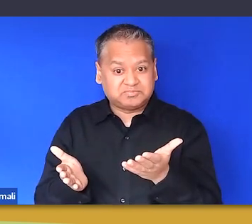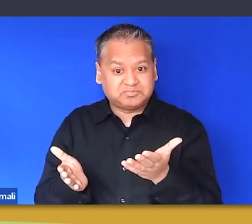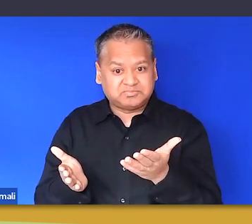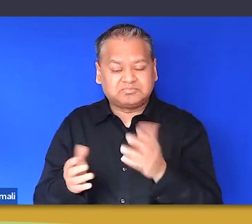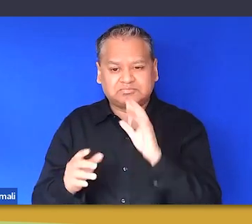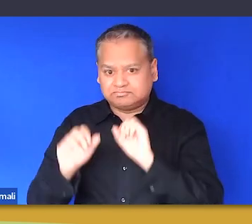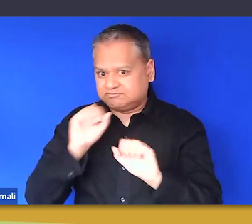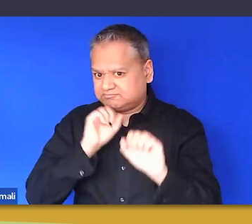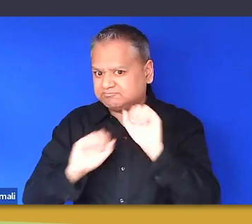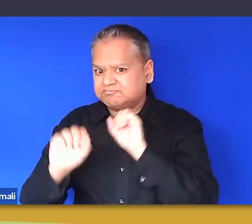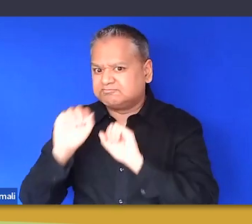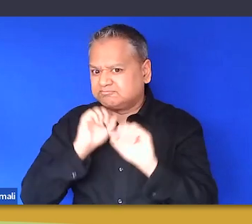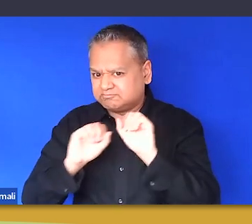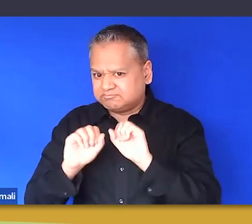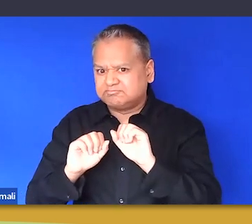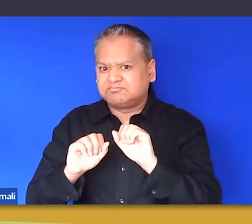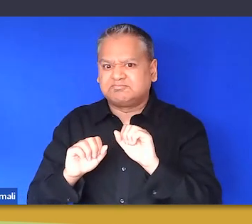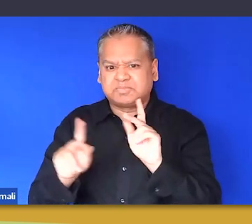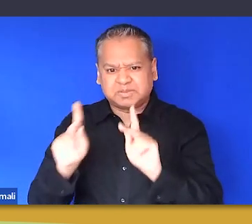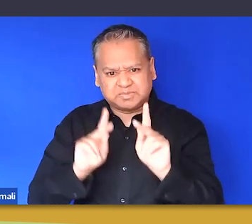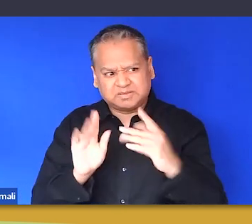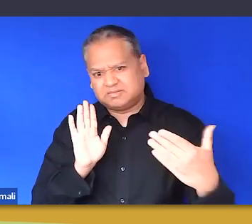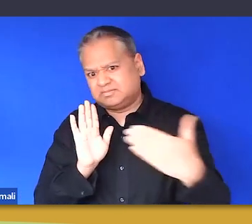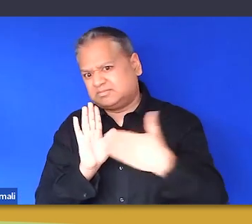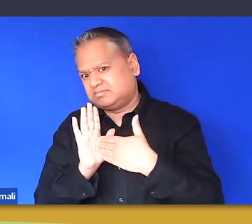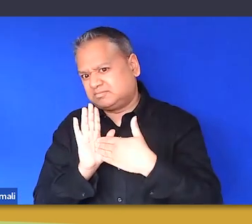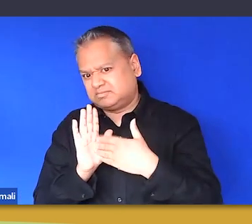my skin, I was motivated